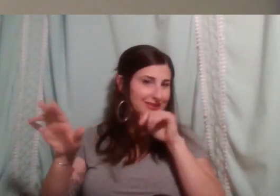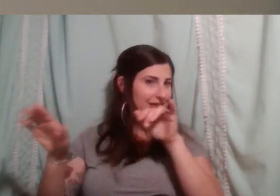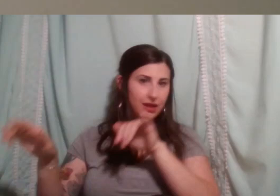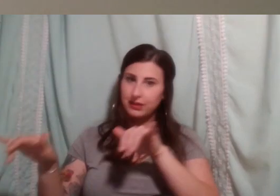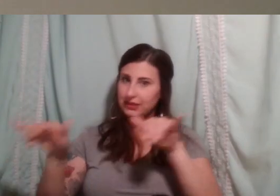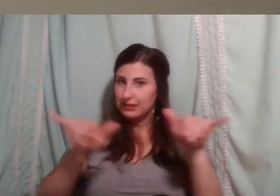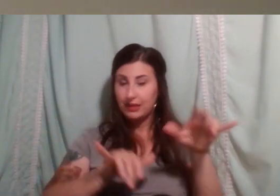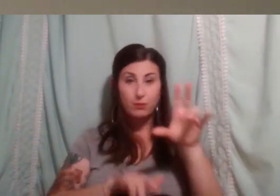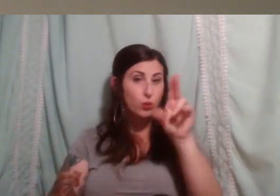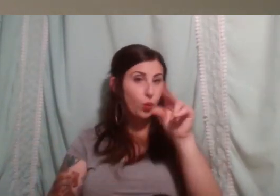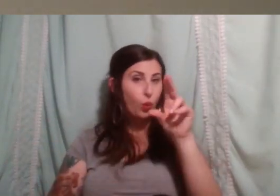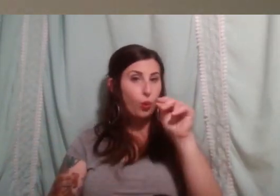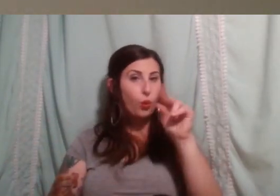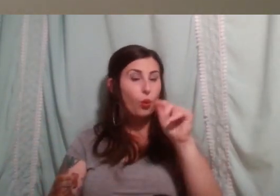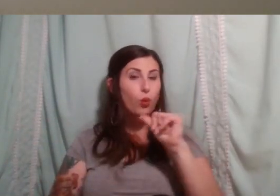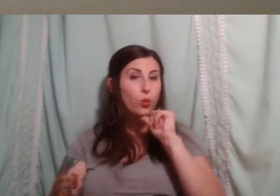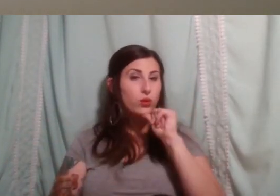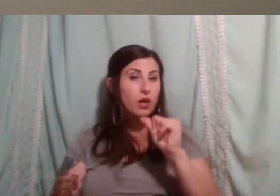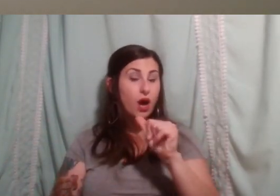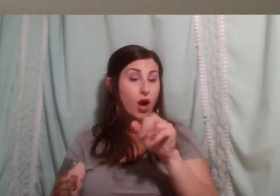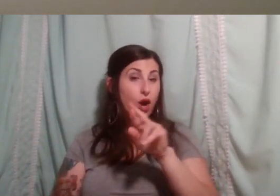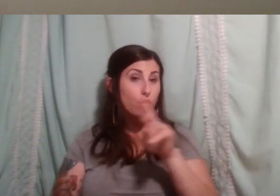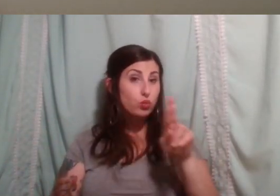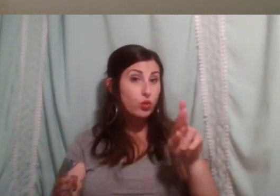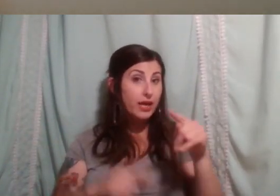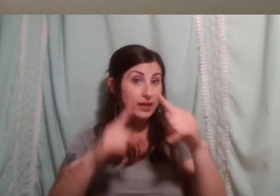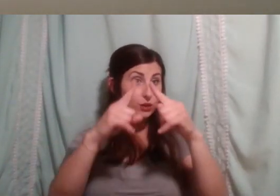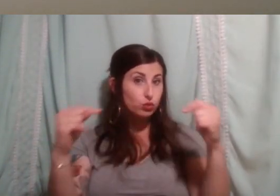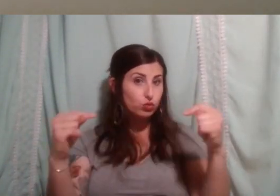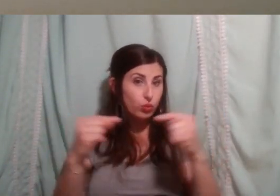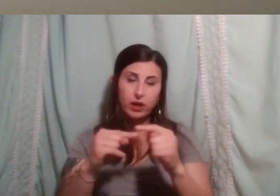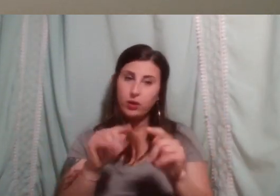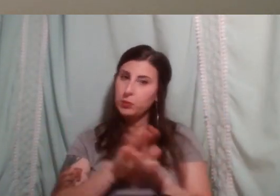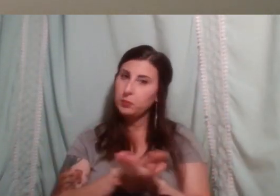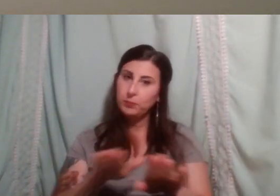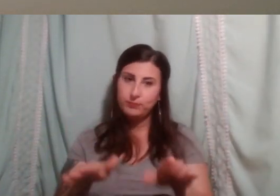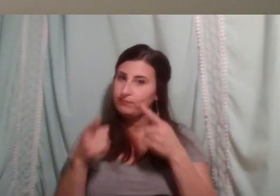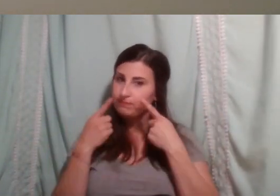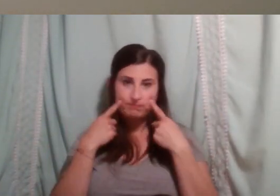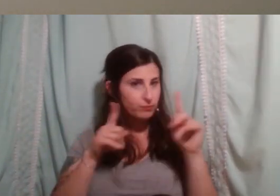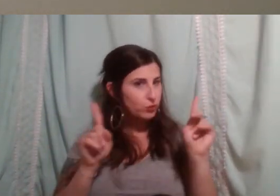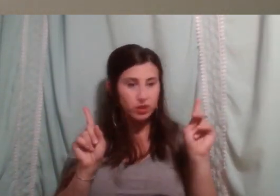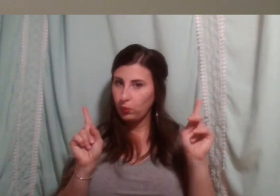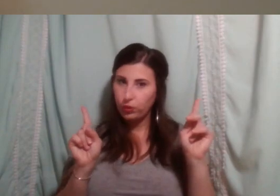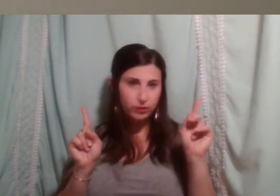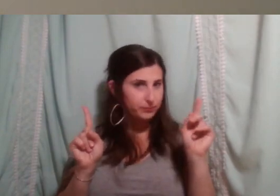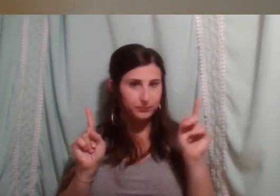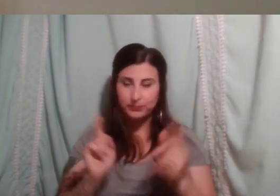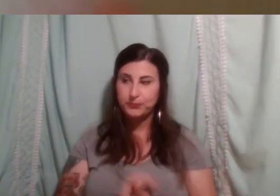not equal 81, so not a right triangle.